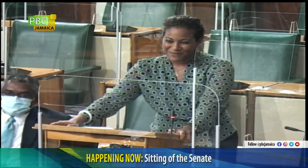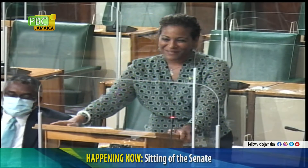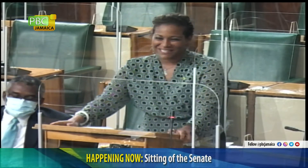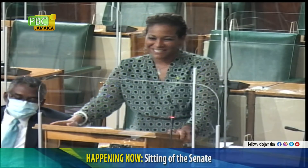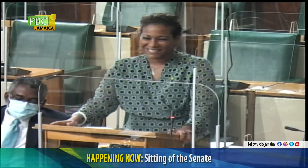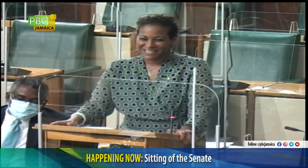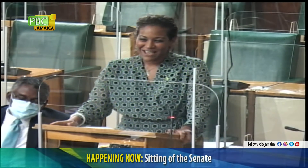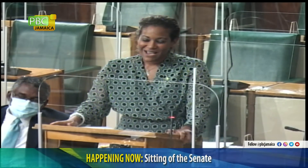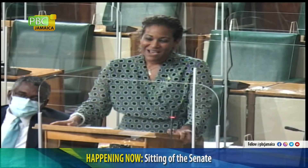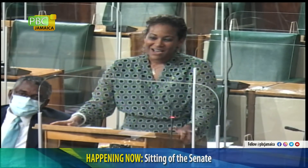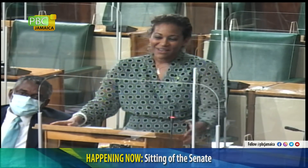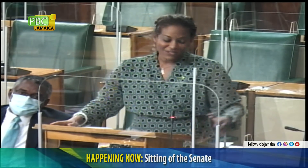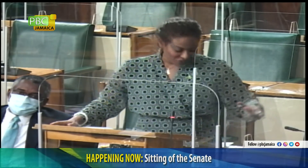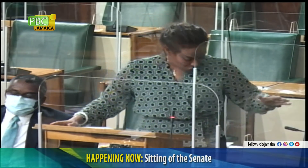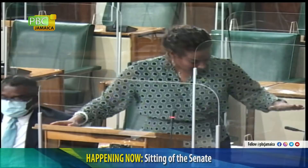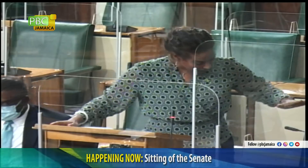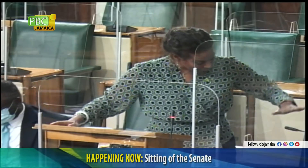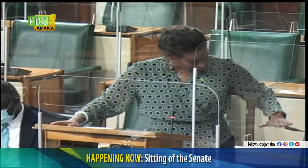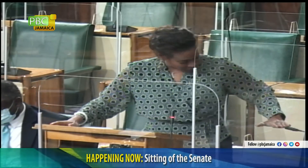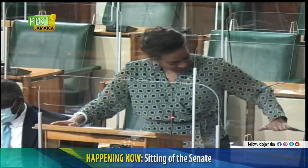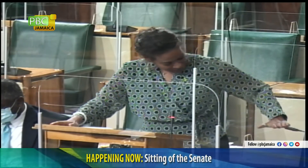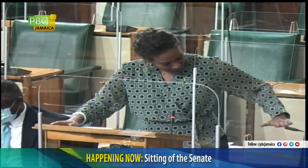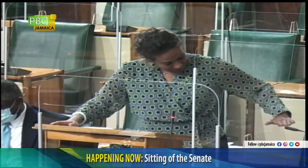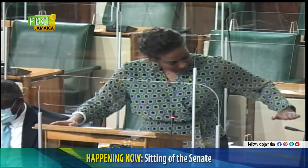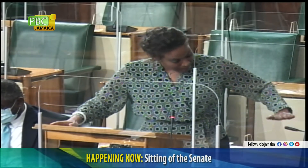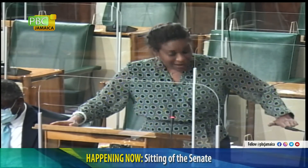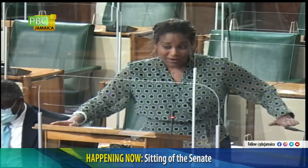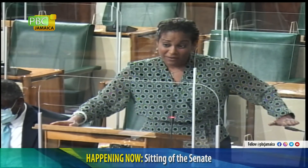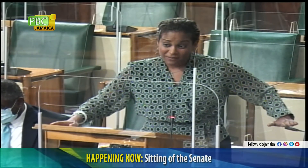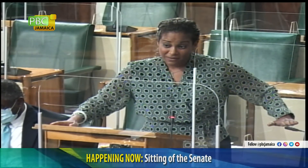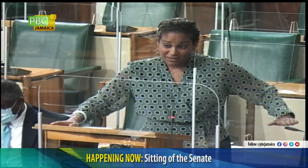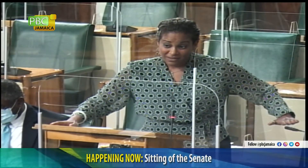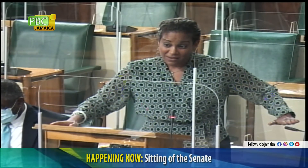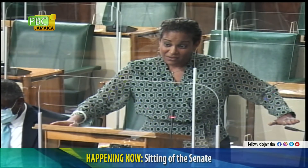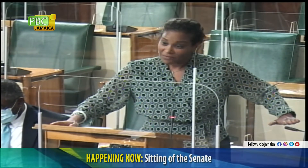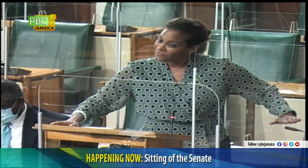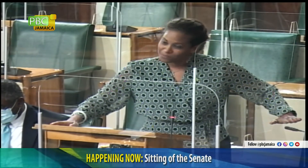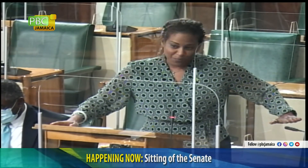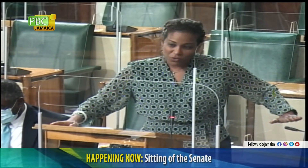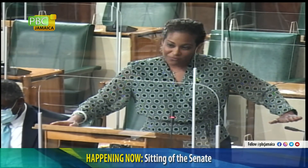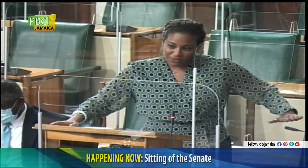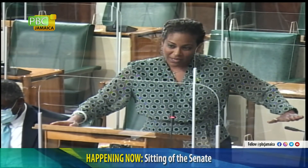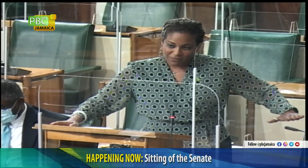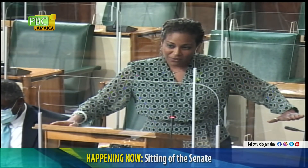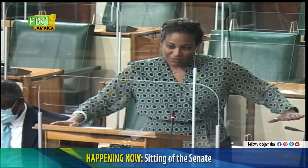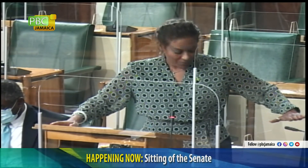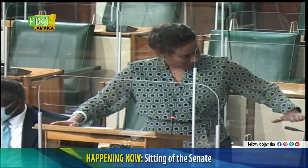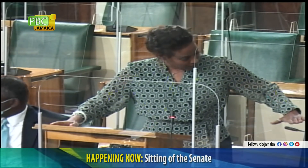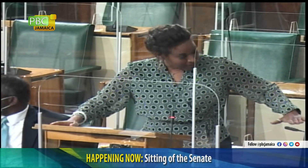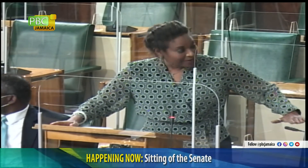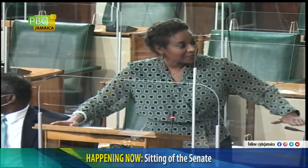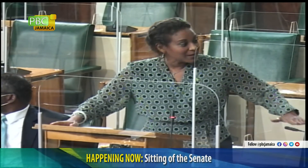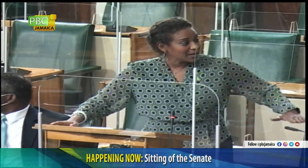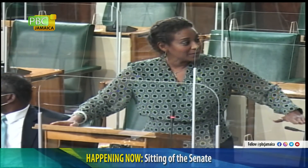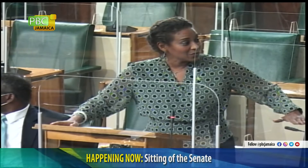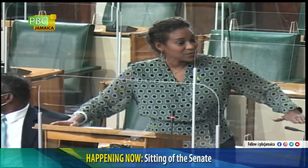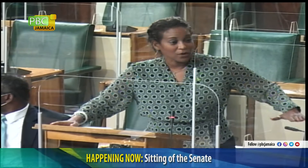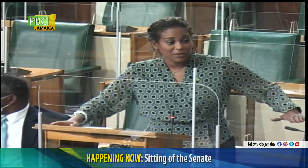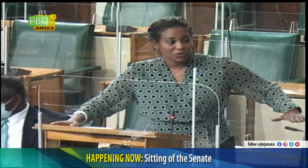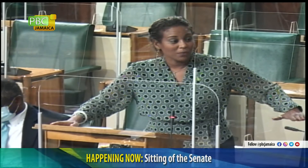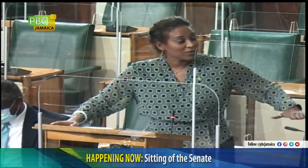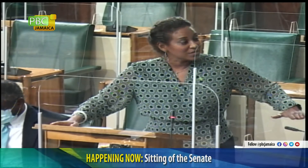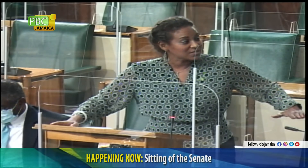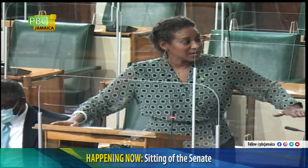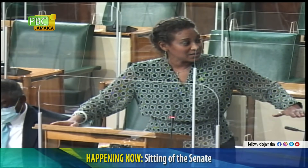farming. And this Nubian goat was probably the back, beautiful animal. The back of the animal was probably